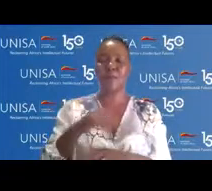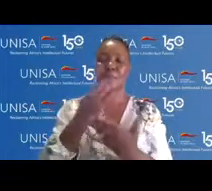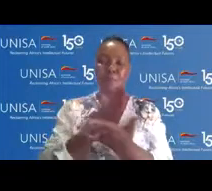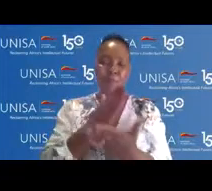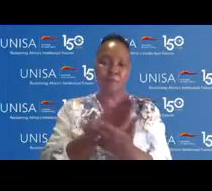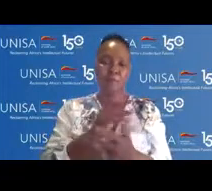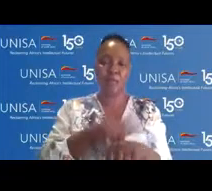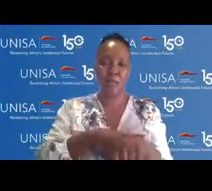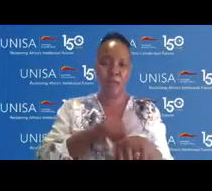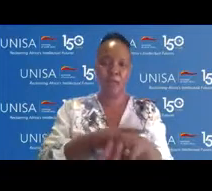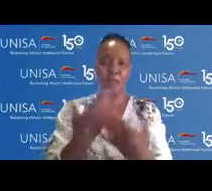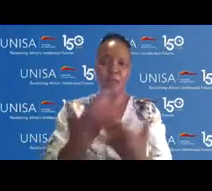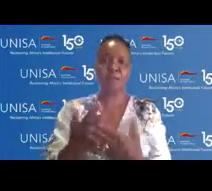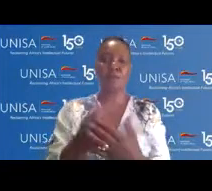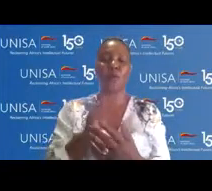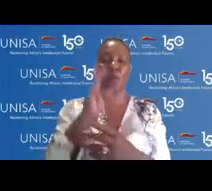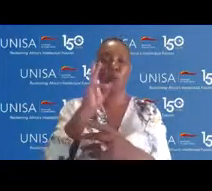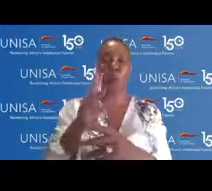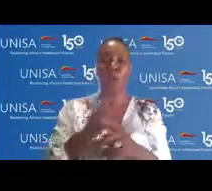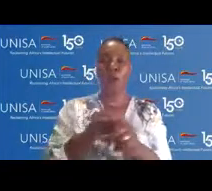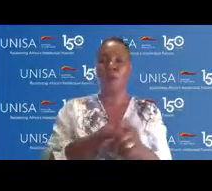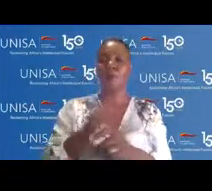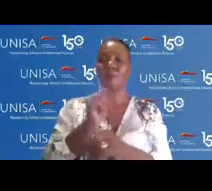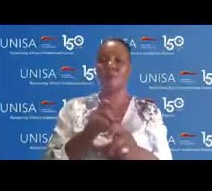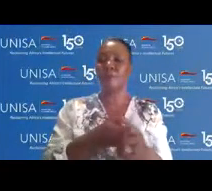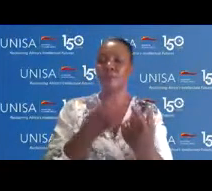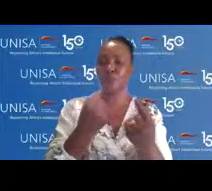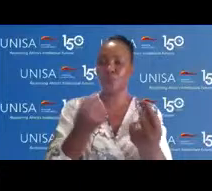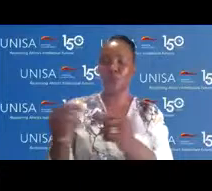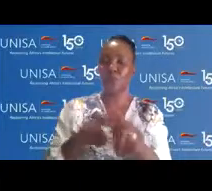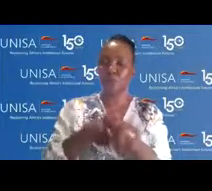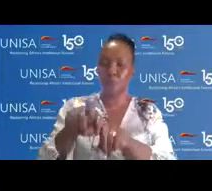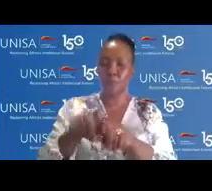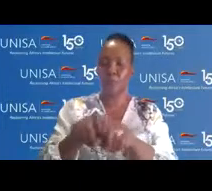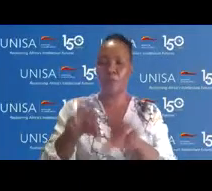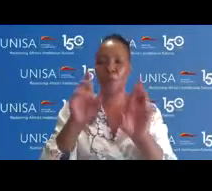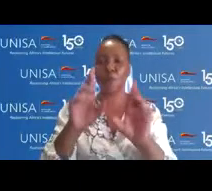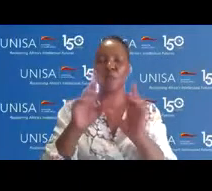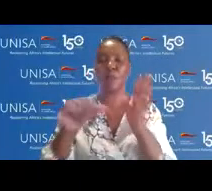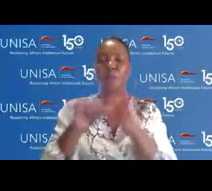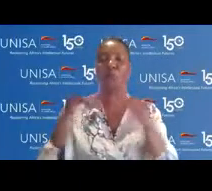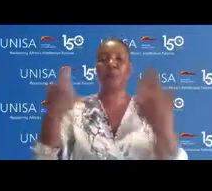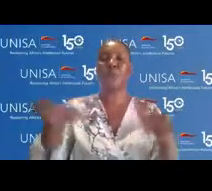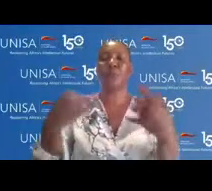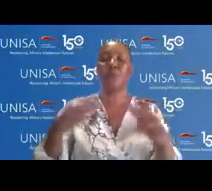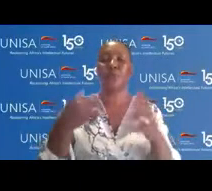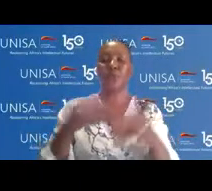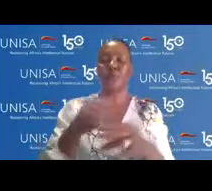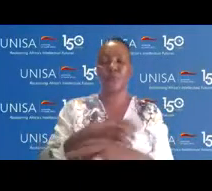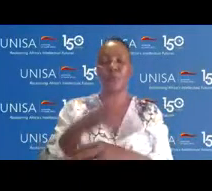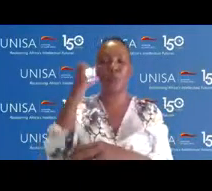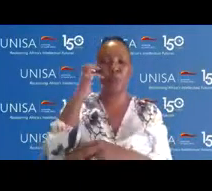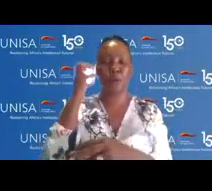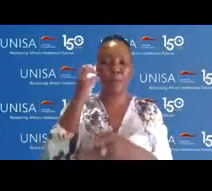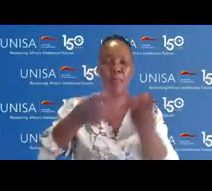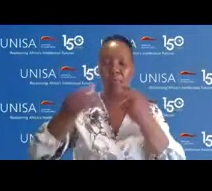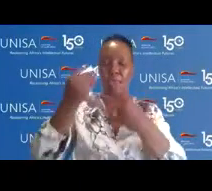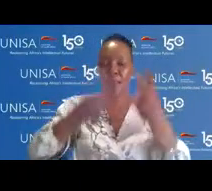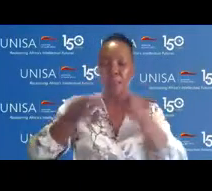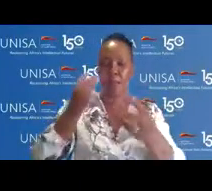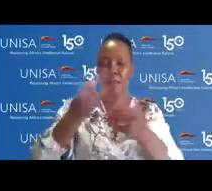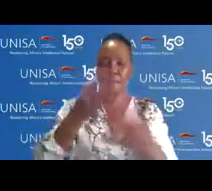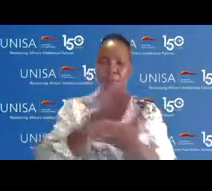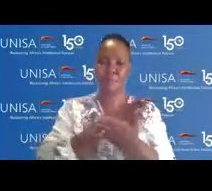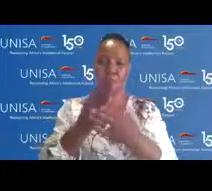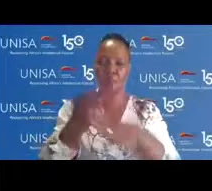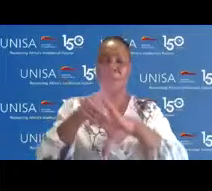we'll be running that competition. Hopefully you guys can see the importance of mobile learning. I know we've shared again a lot of